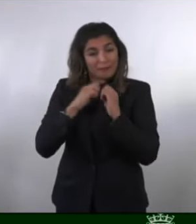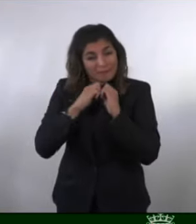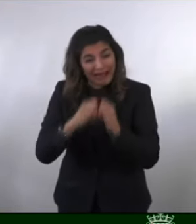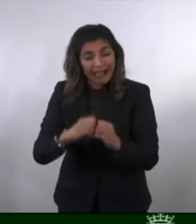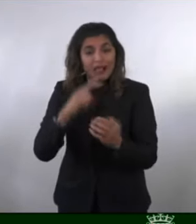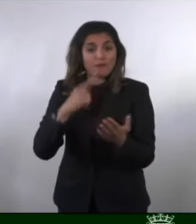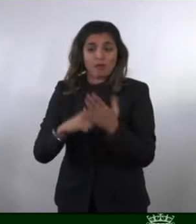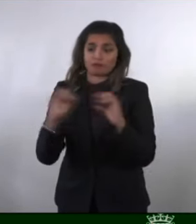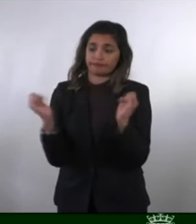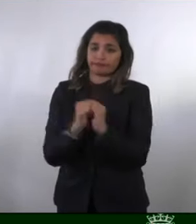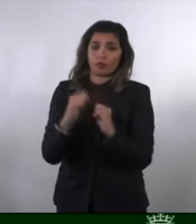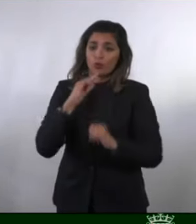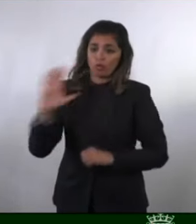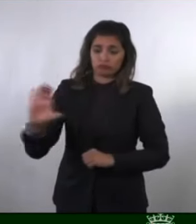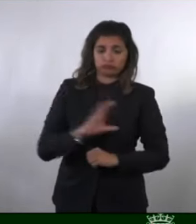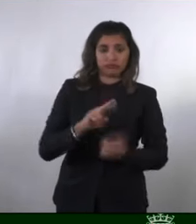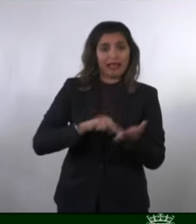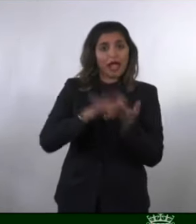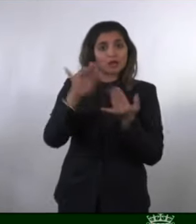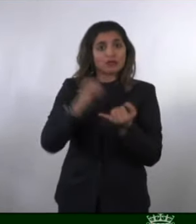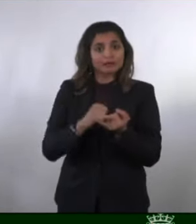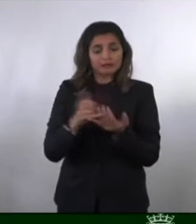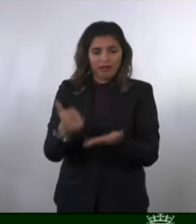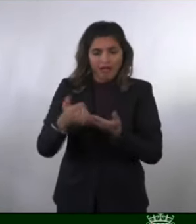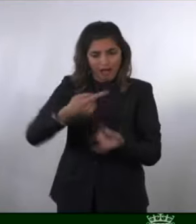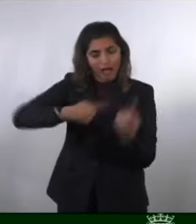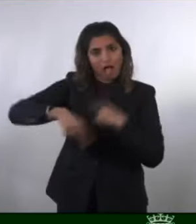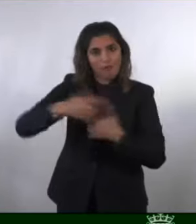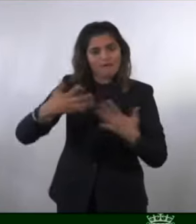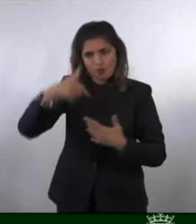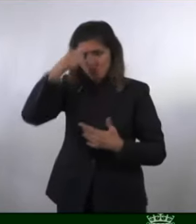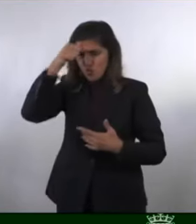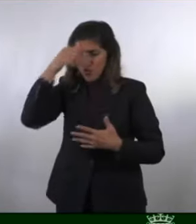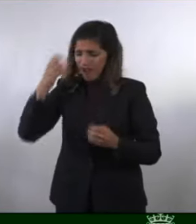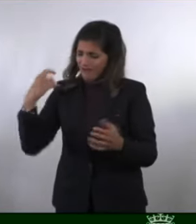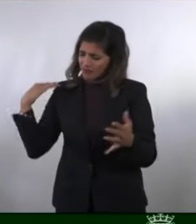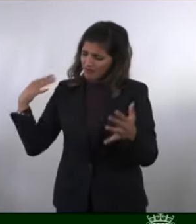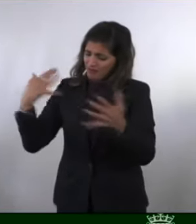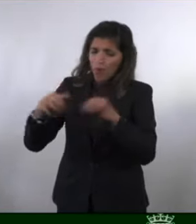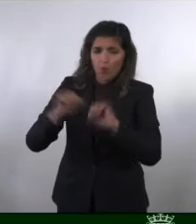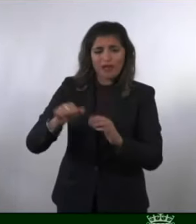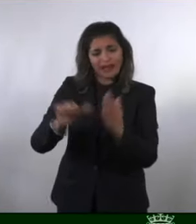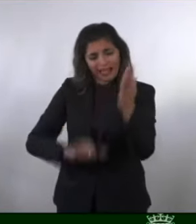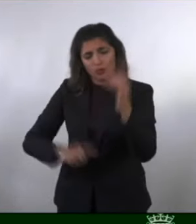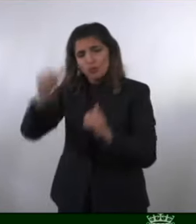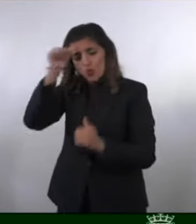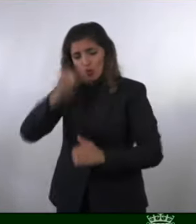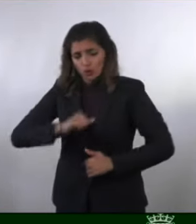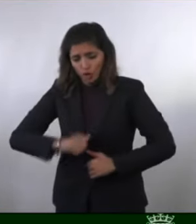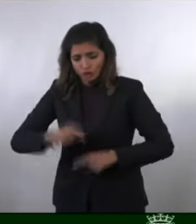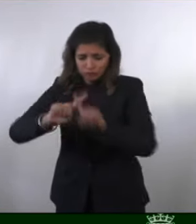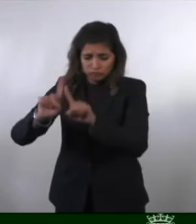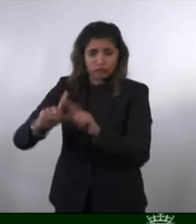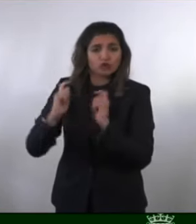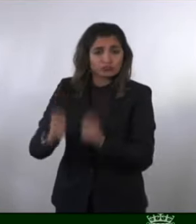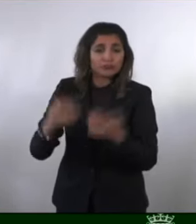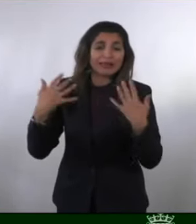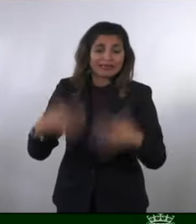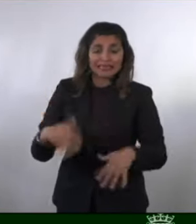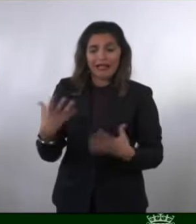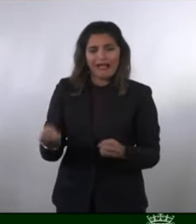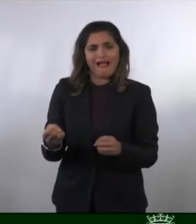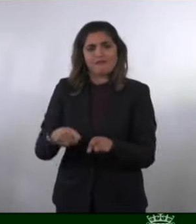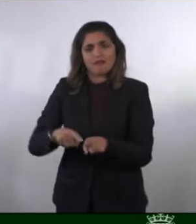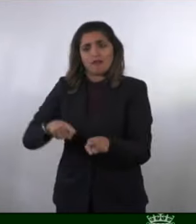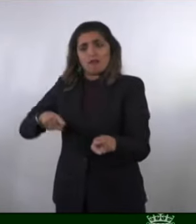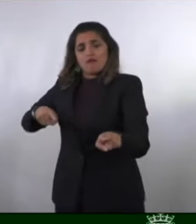year in order to be able to deal with some of the backlogs that were inevitably caused by the virus. Just to answer